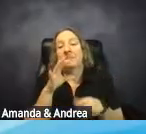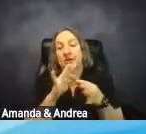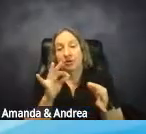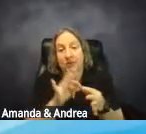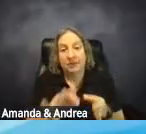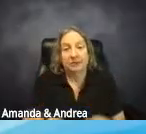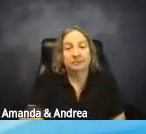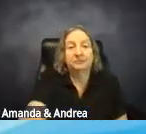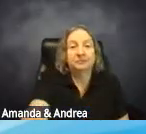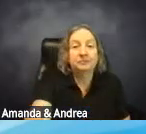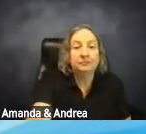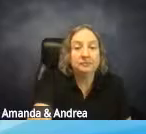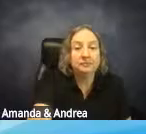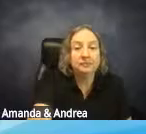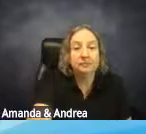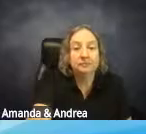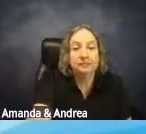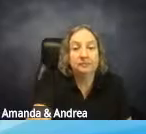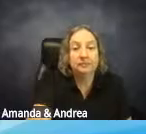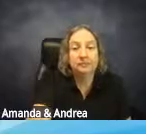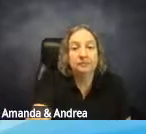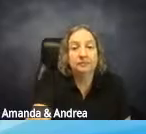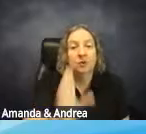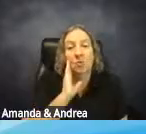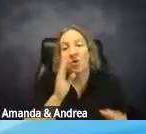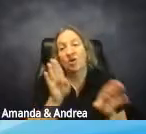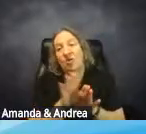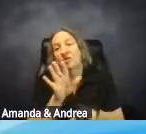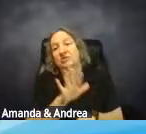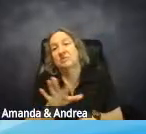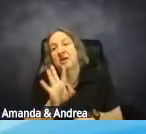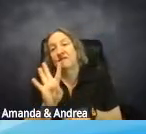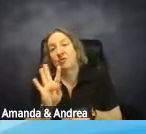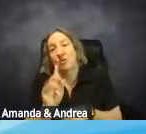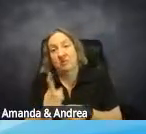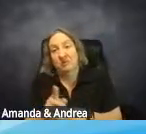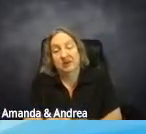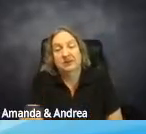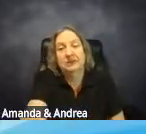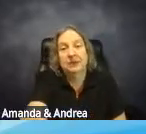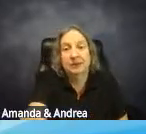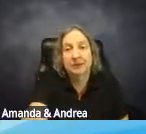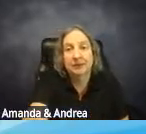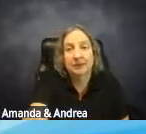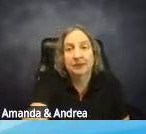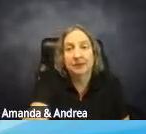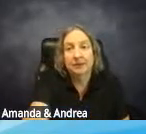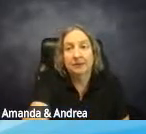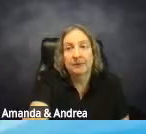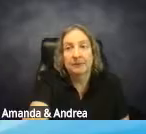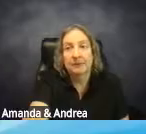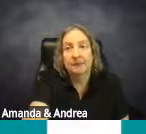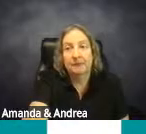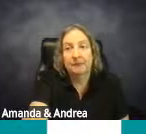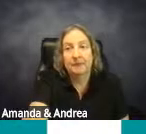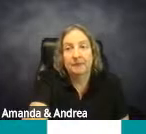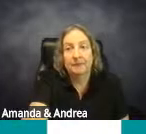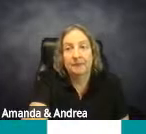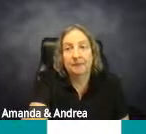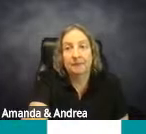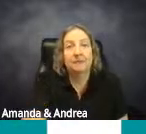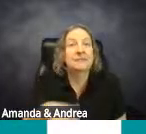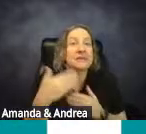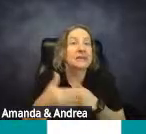We're finishing in about 4 minutes. So next slide, please.